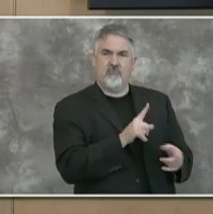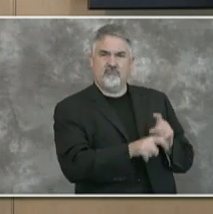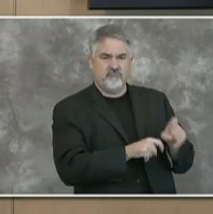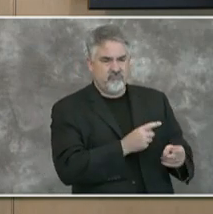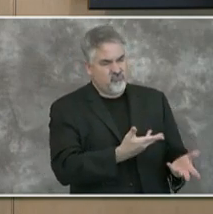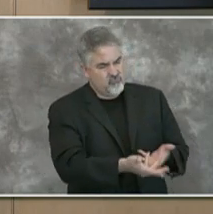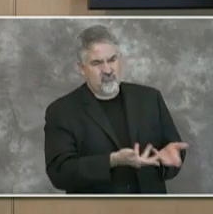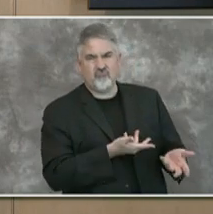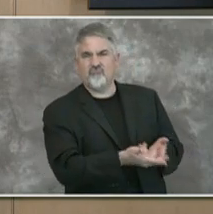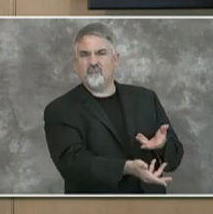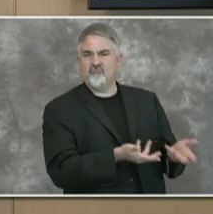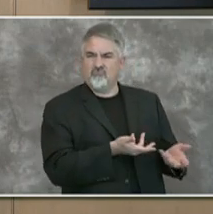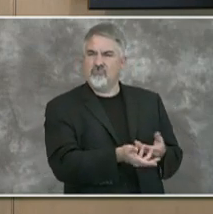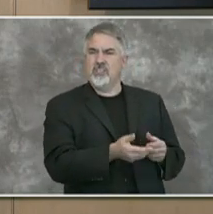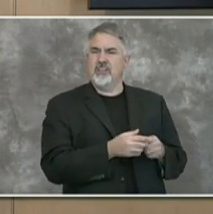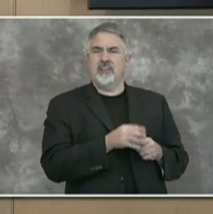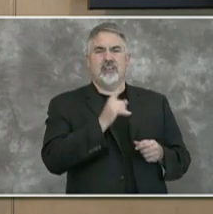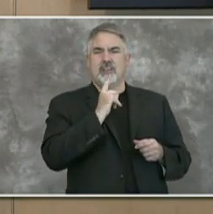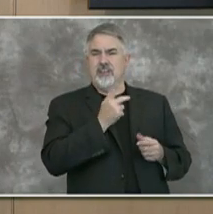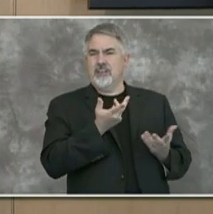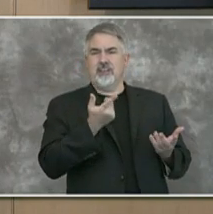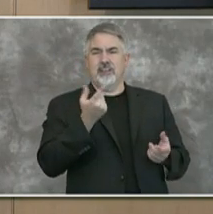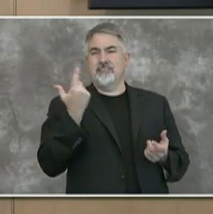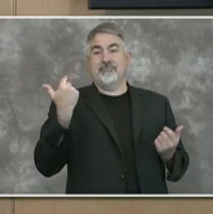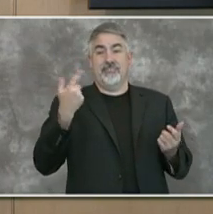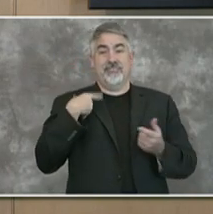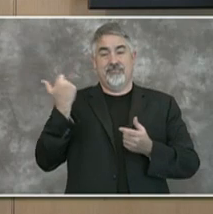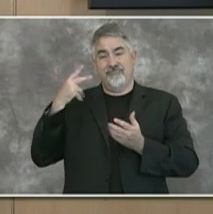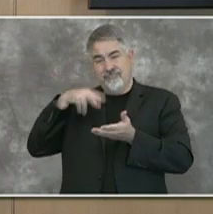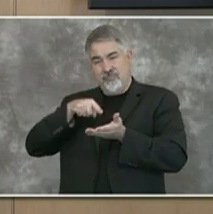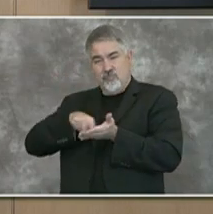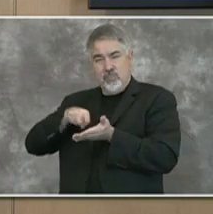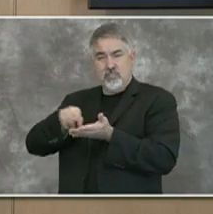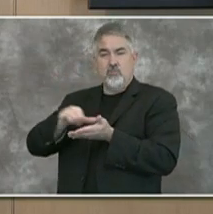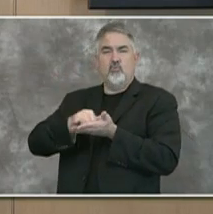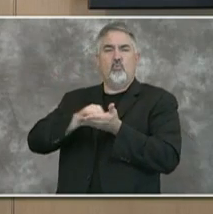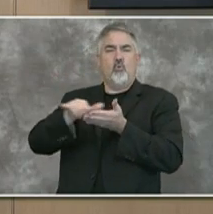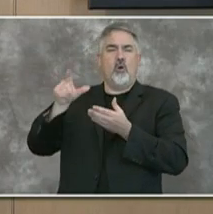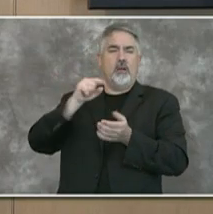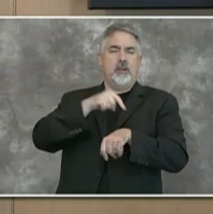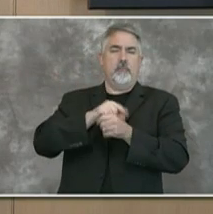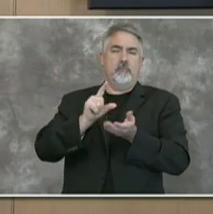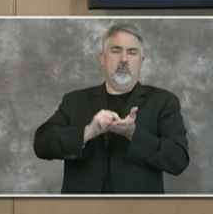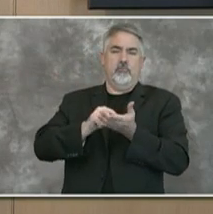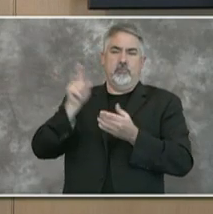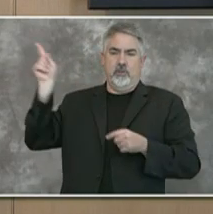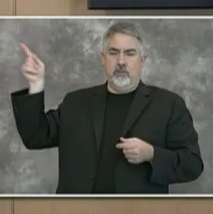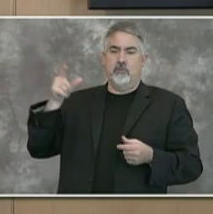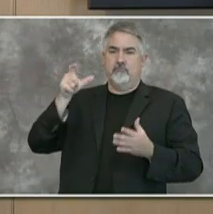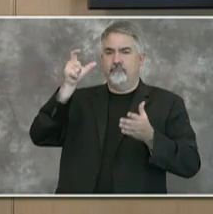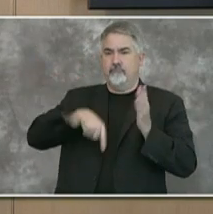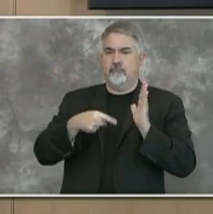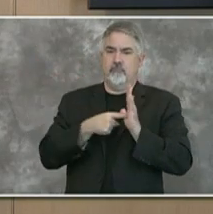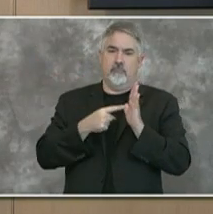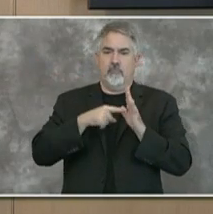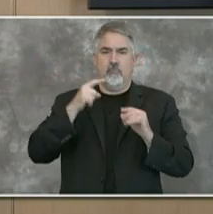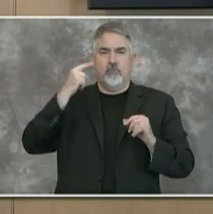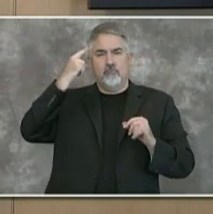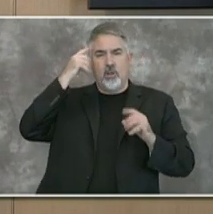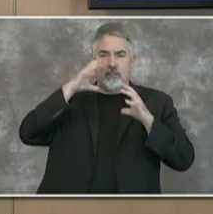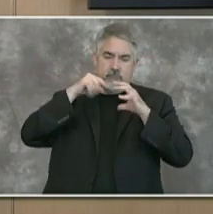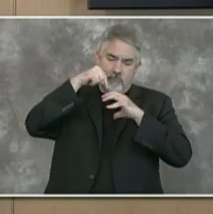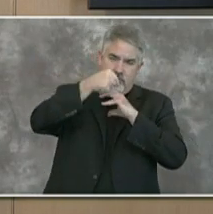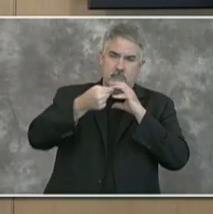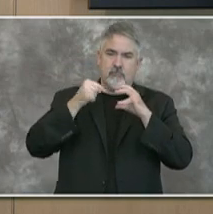actually gratified to read in the New York Times this morning, there was an article about the neuroscience behind